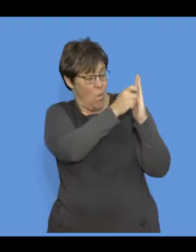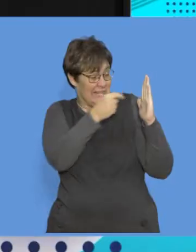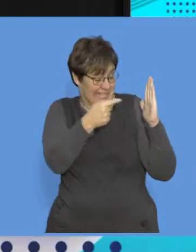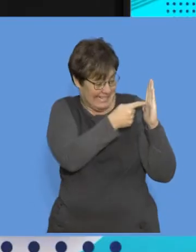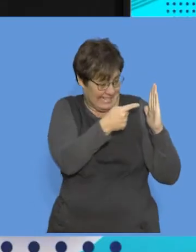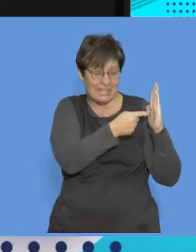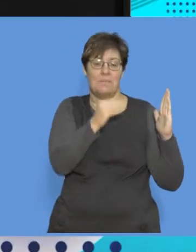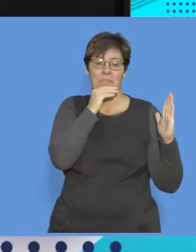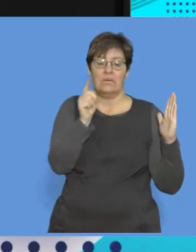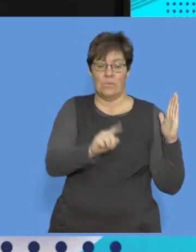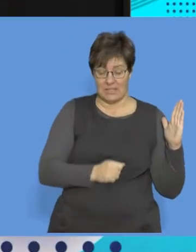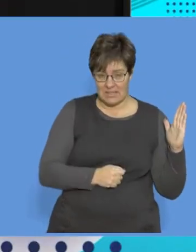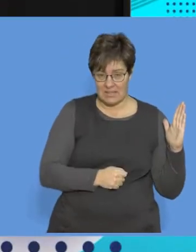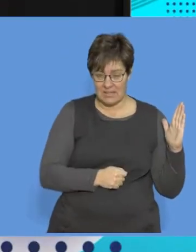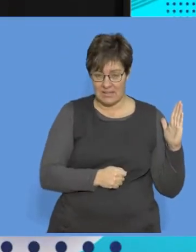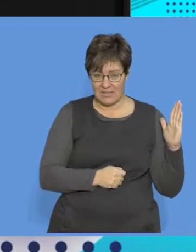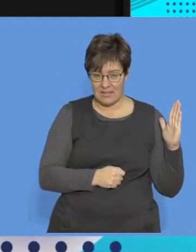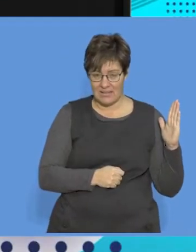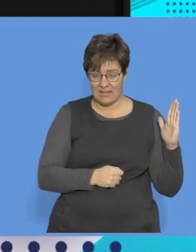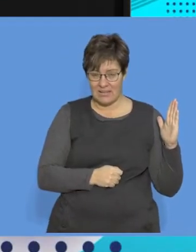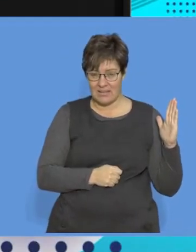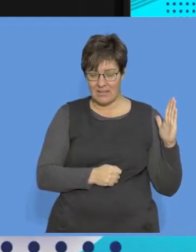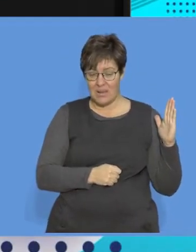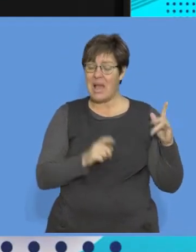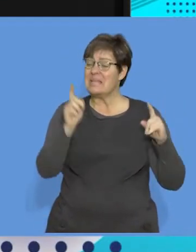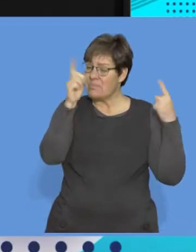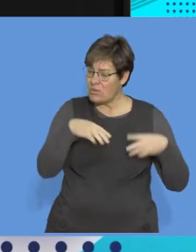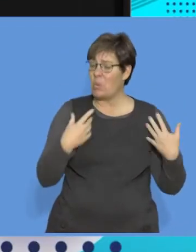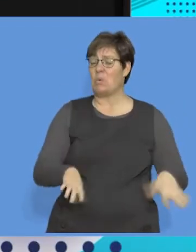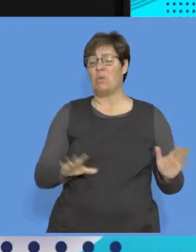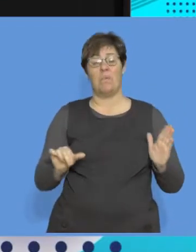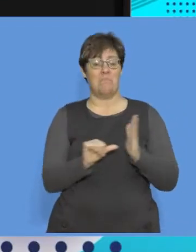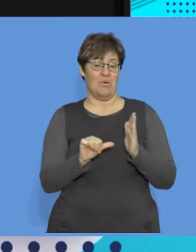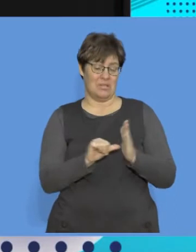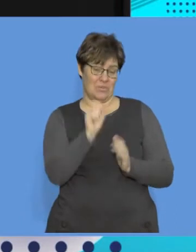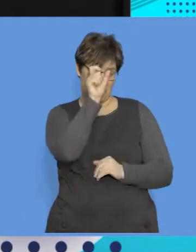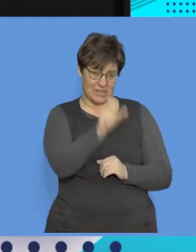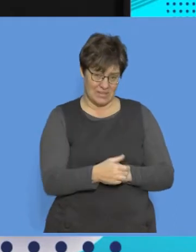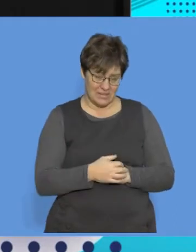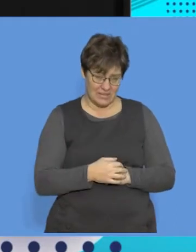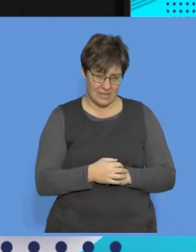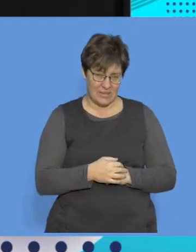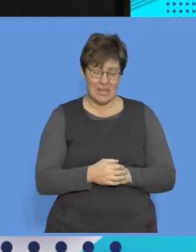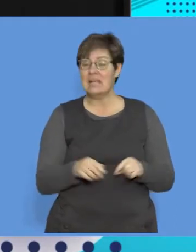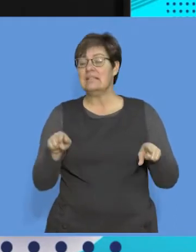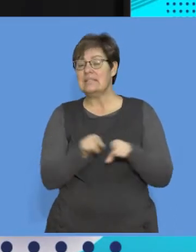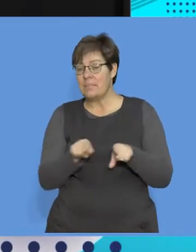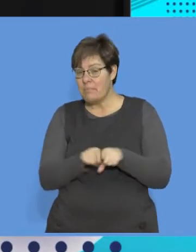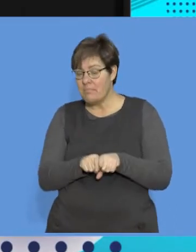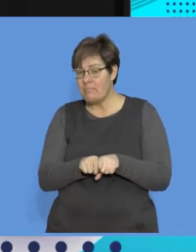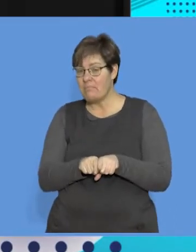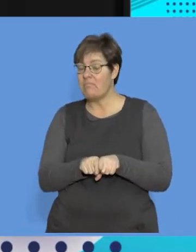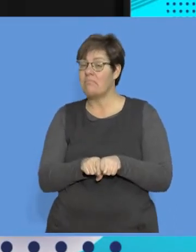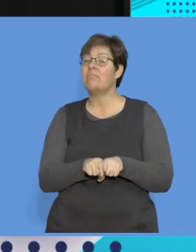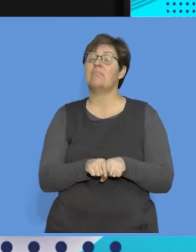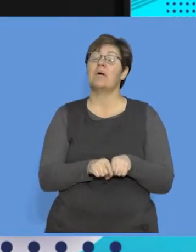the meaning of critical words are. We also need to recognize that definitions